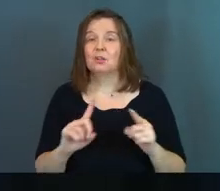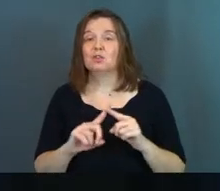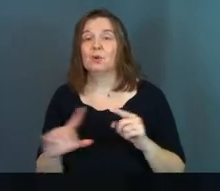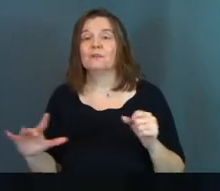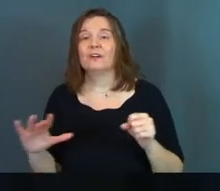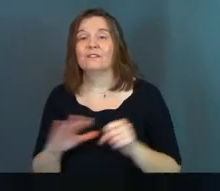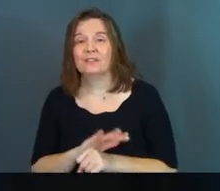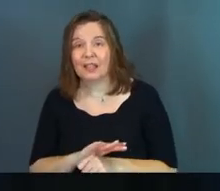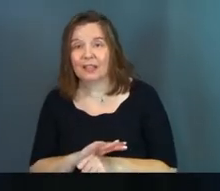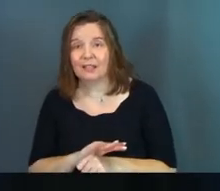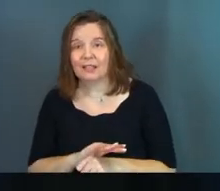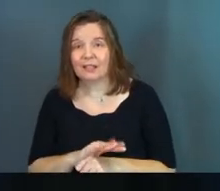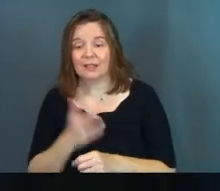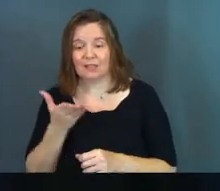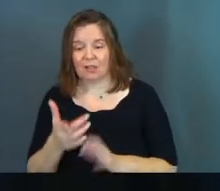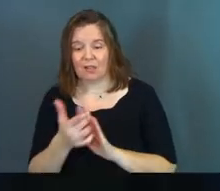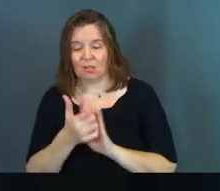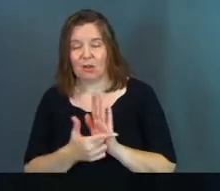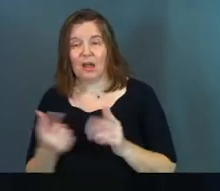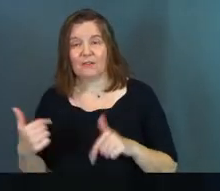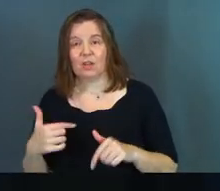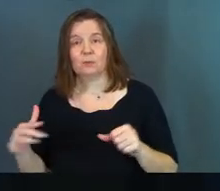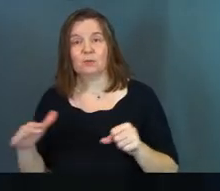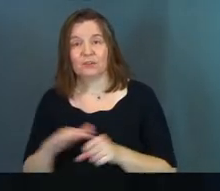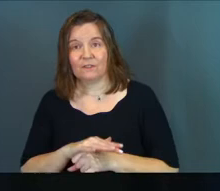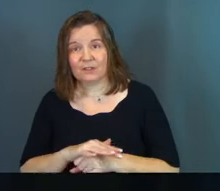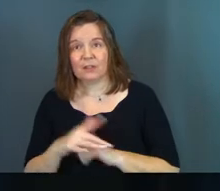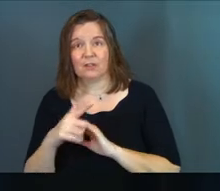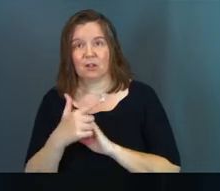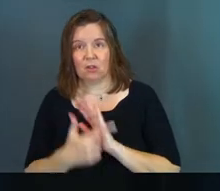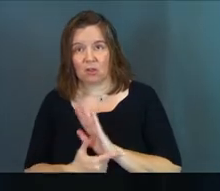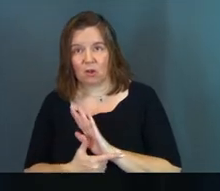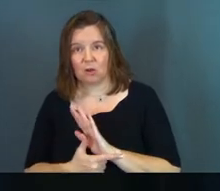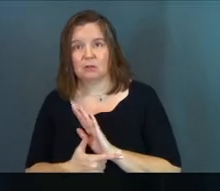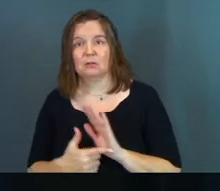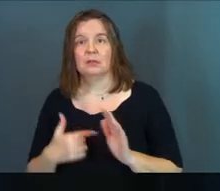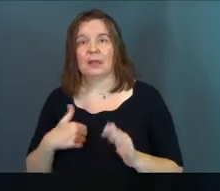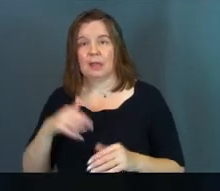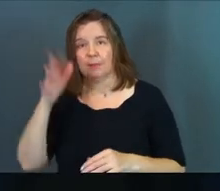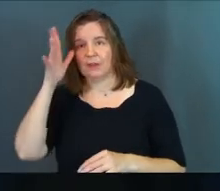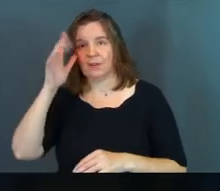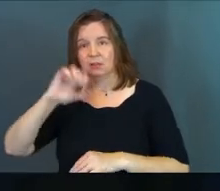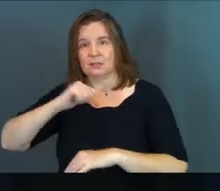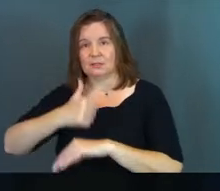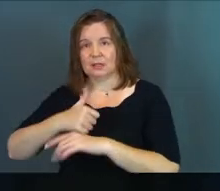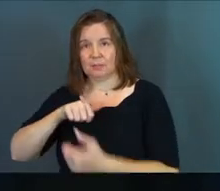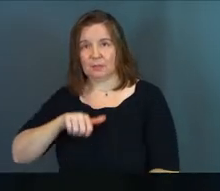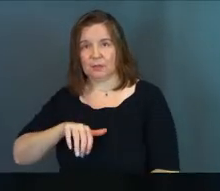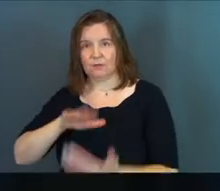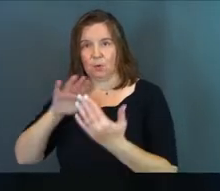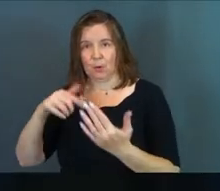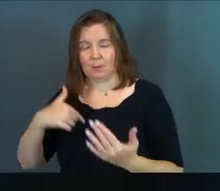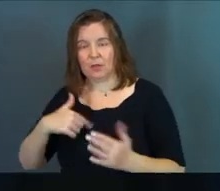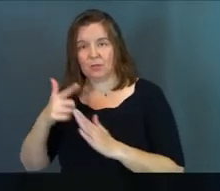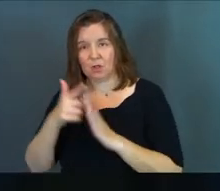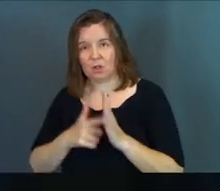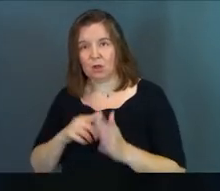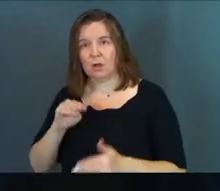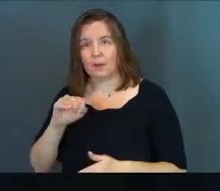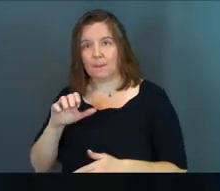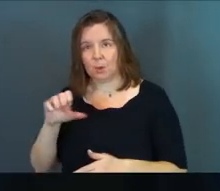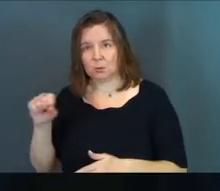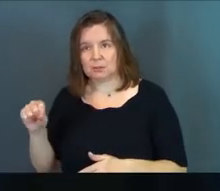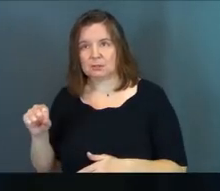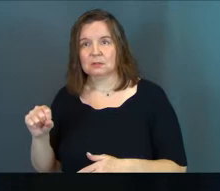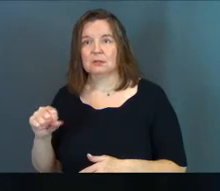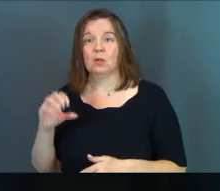to fulfill them. I have come to fulfill the laws that my Father has set before me, the laws of